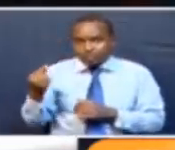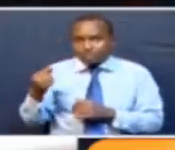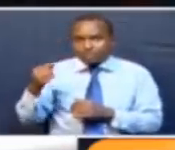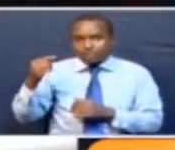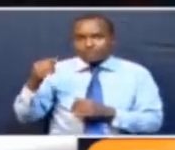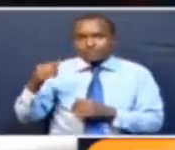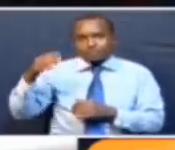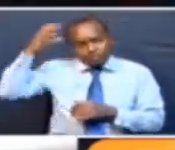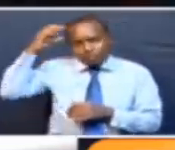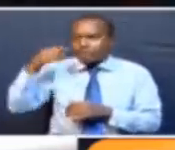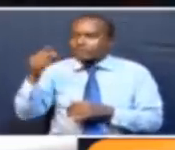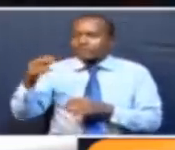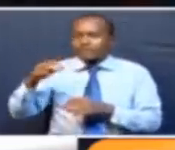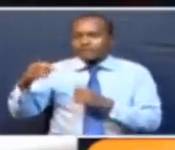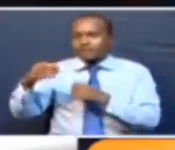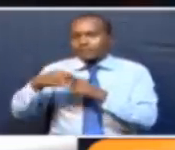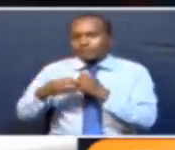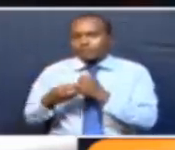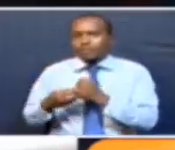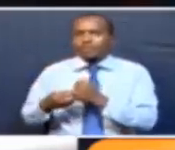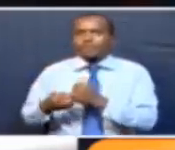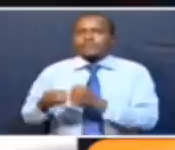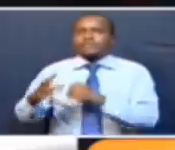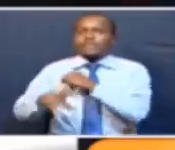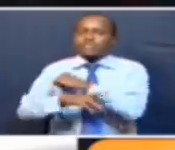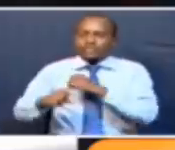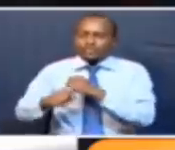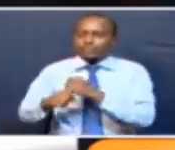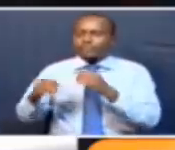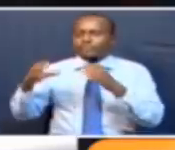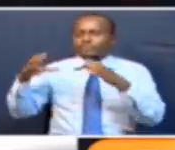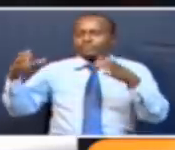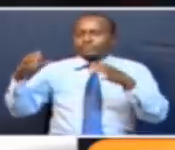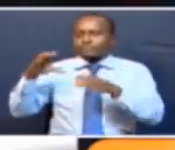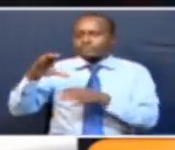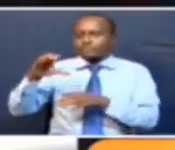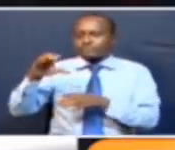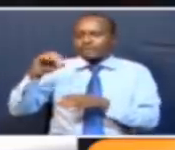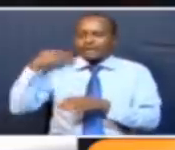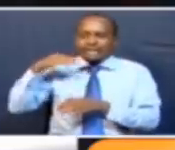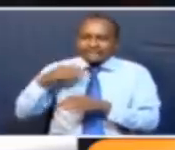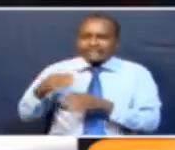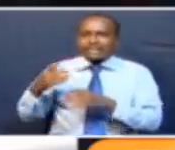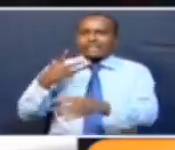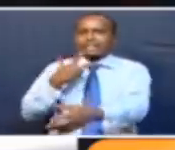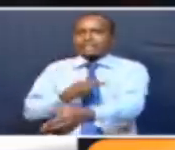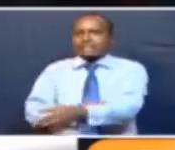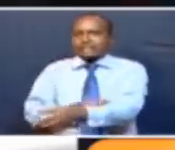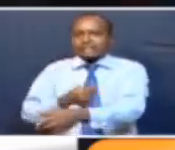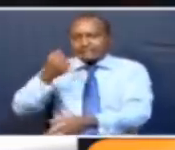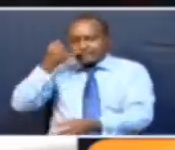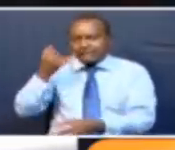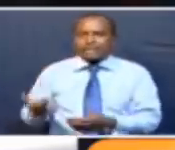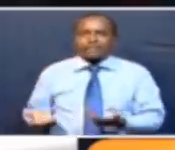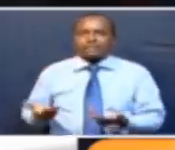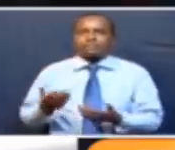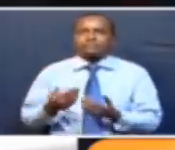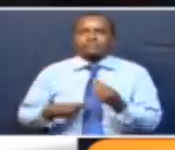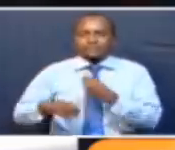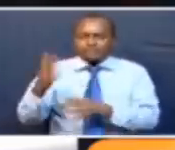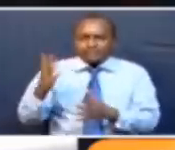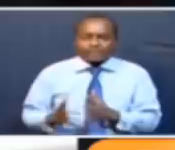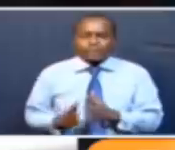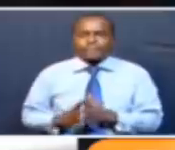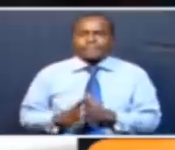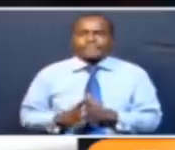thief, cartel, drug dealer, you name it, prisoner, ex-prisoner. Well, it's